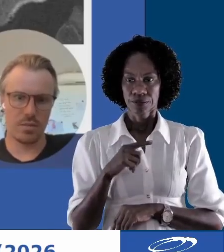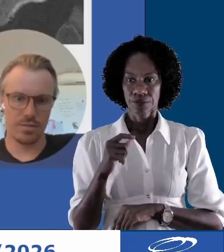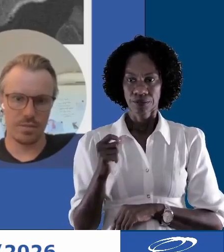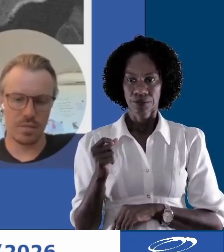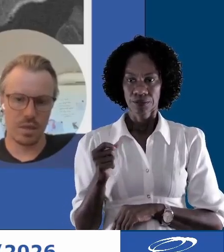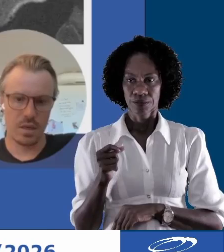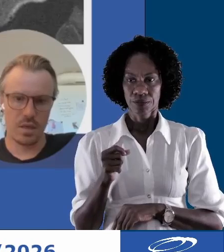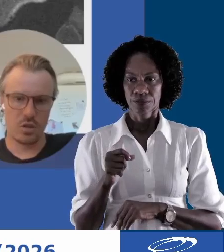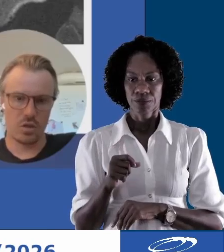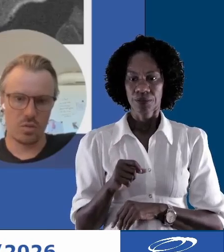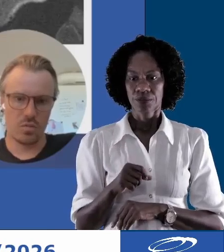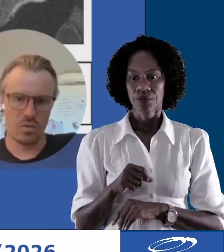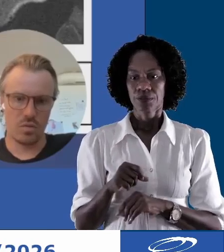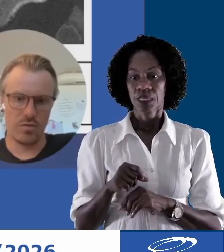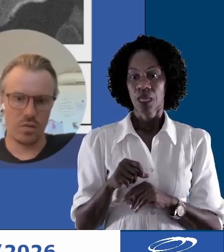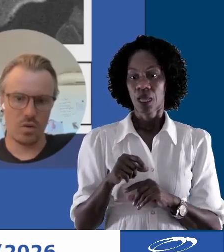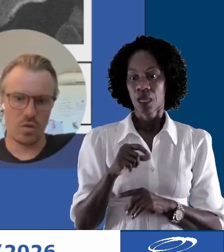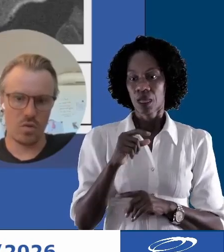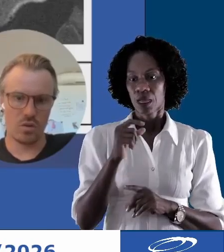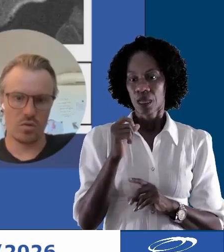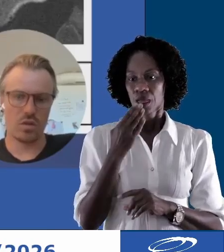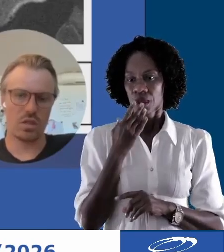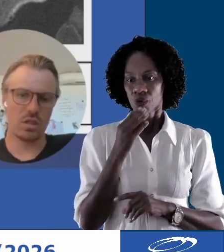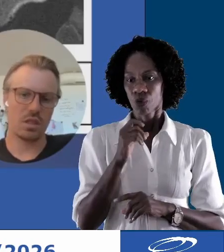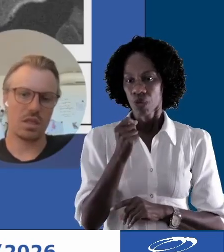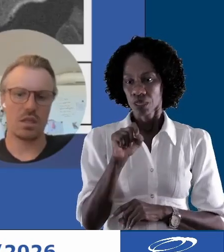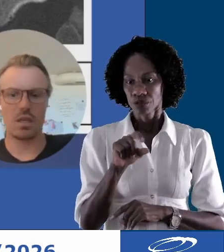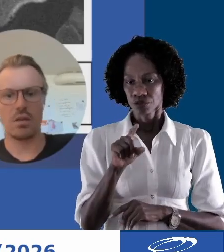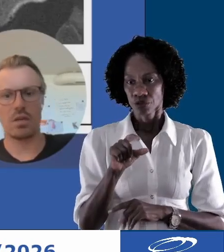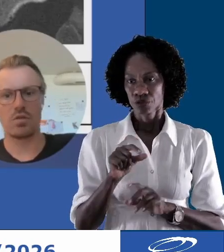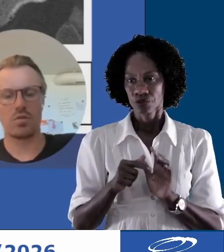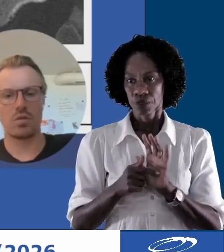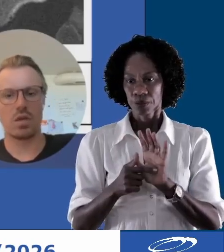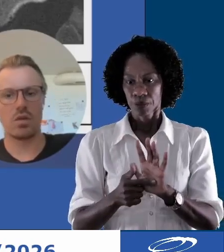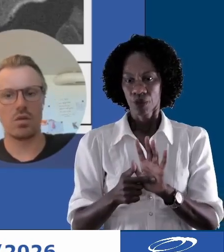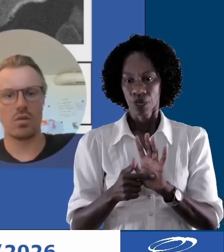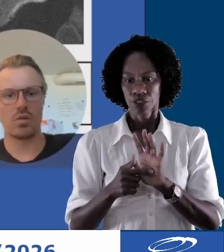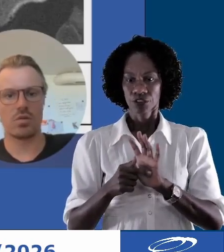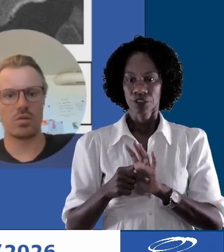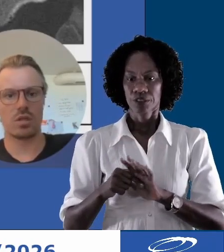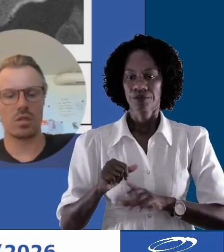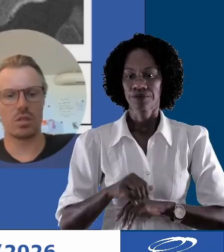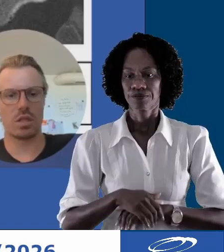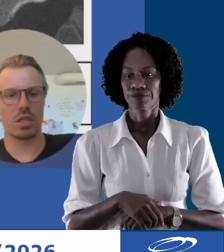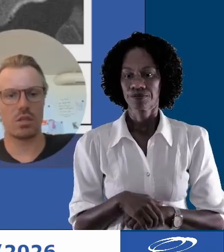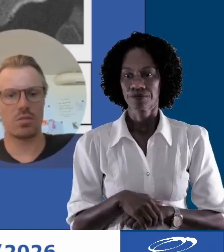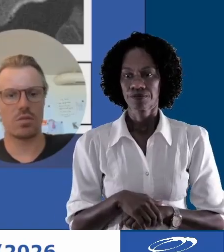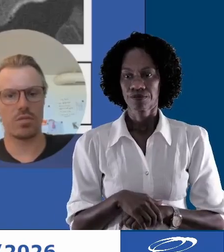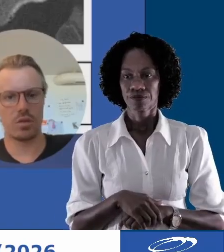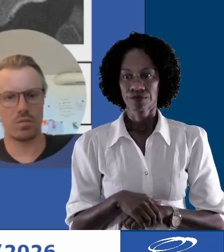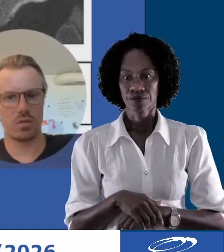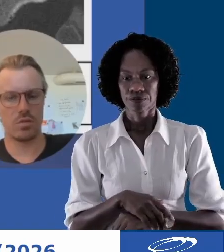meropenem. So we found low concentrations inside the cannulated screw and low concentrations in cancellous